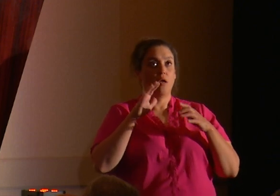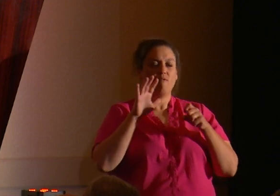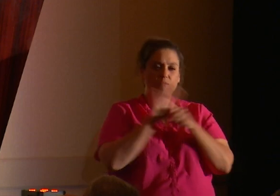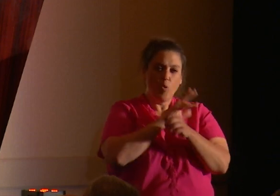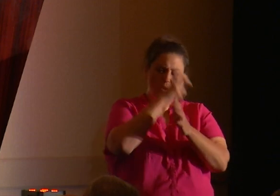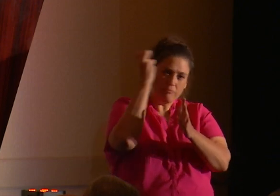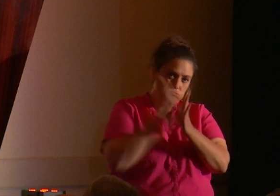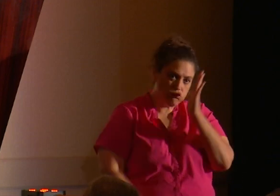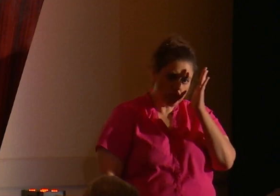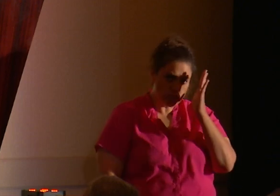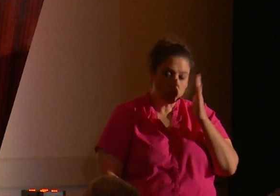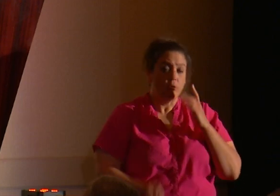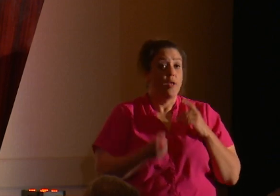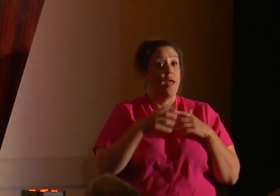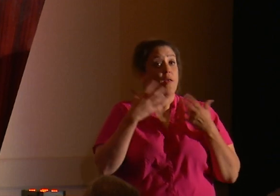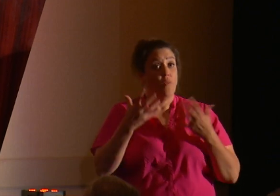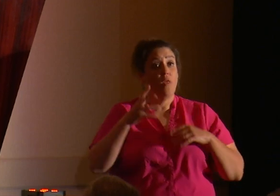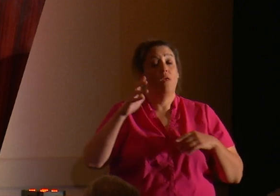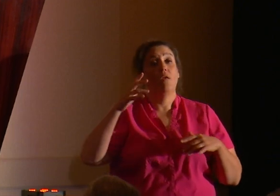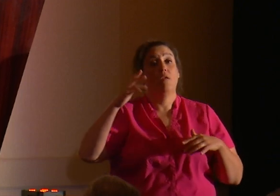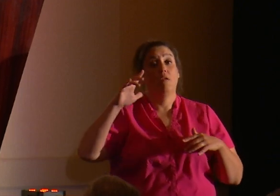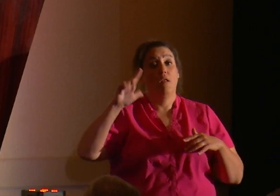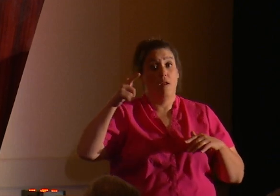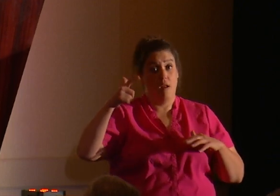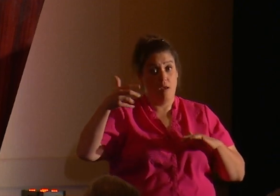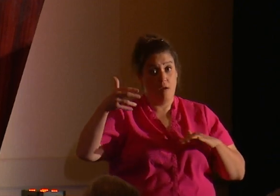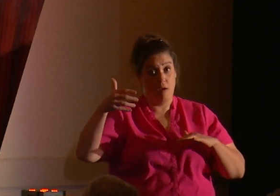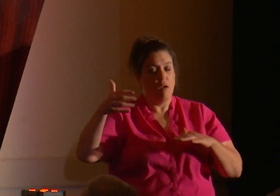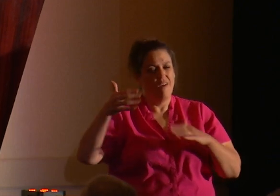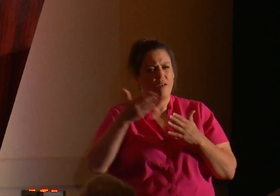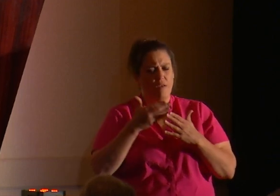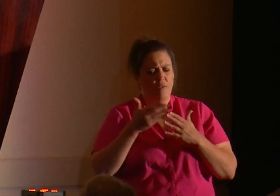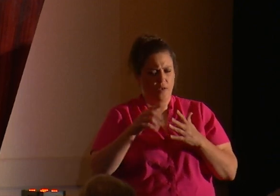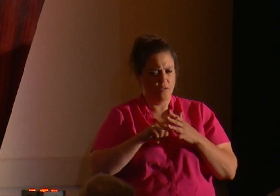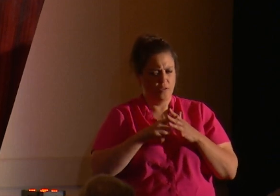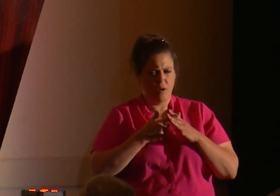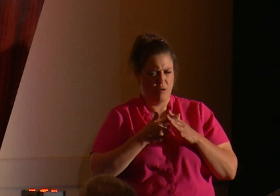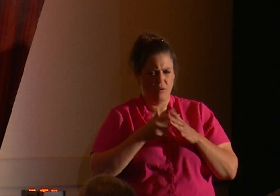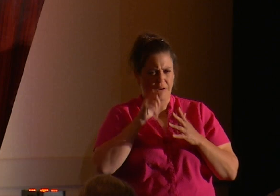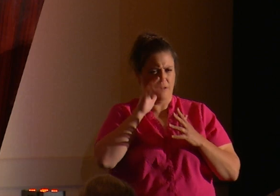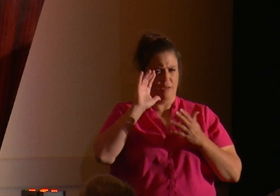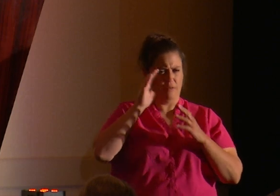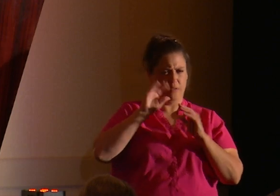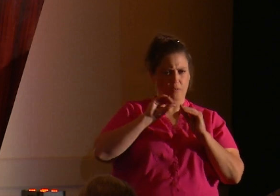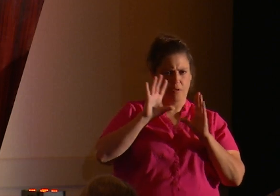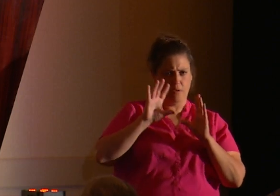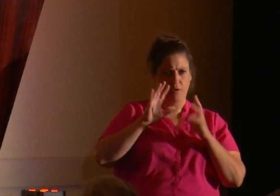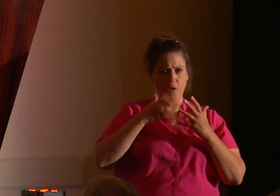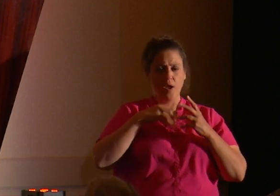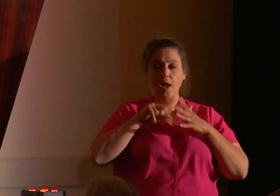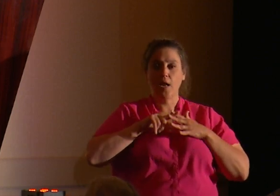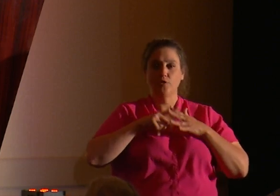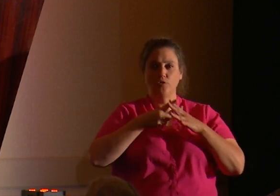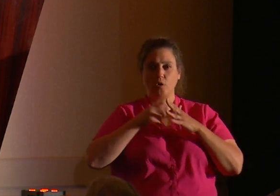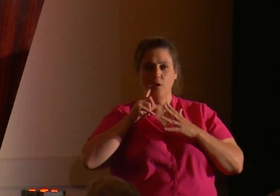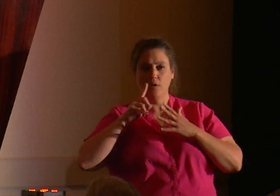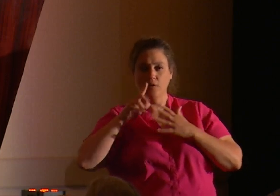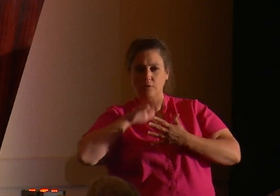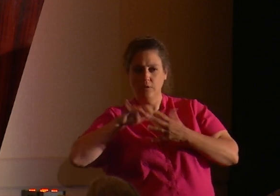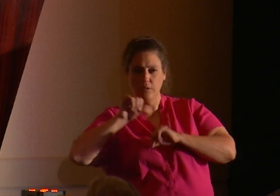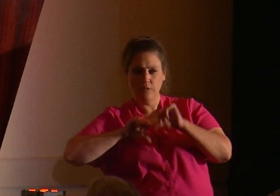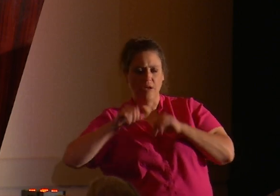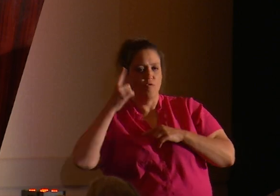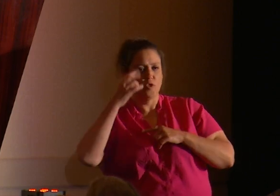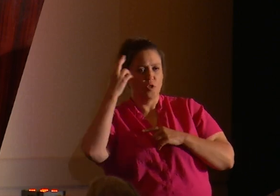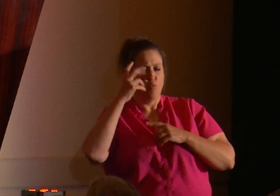it. And then afterwards, things just didn't make sense. I actually started studying science. For some reason, I got into Einstein.